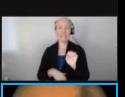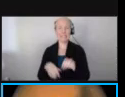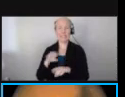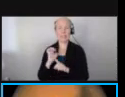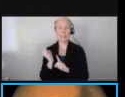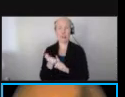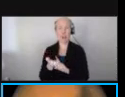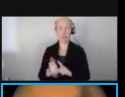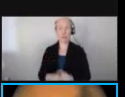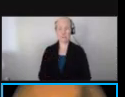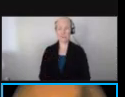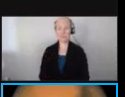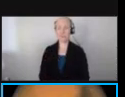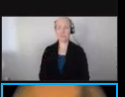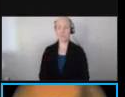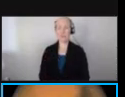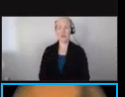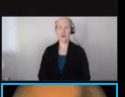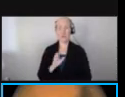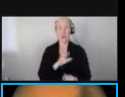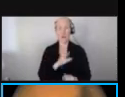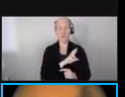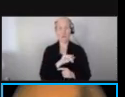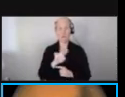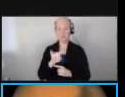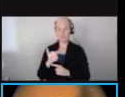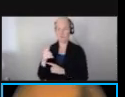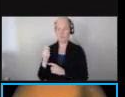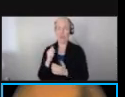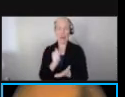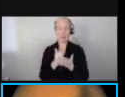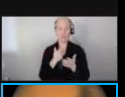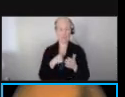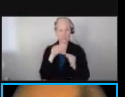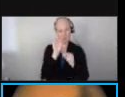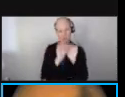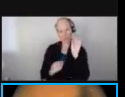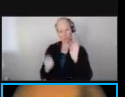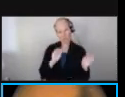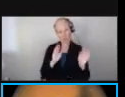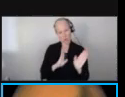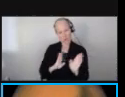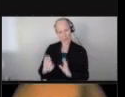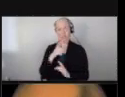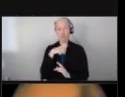helps us to organize our risks as well as to understand our risks.